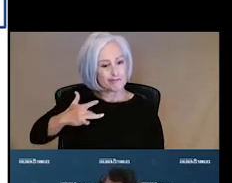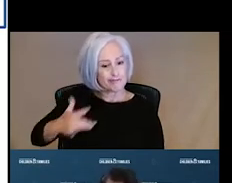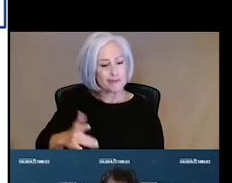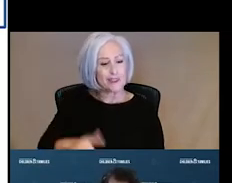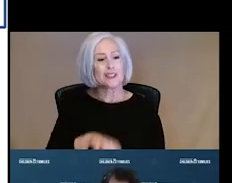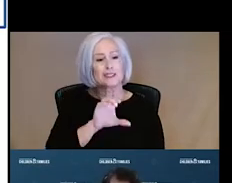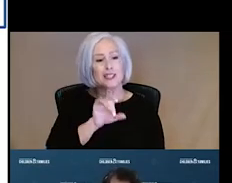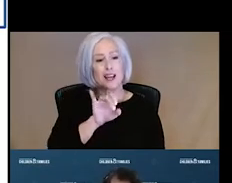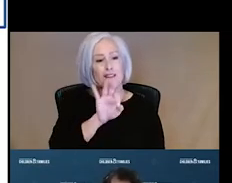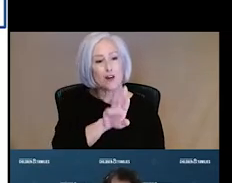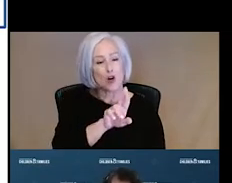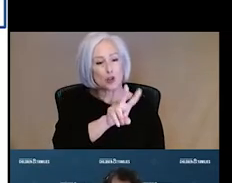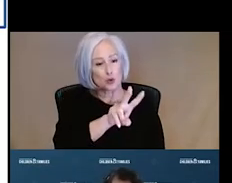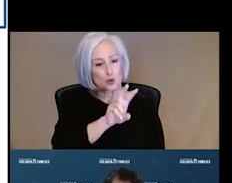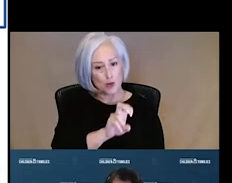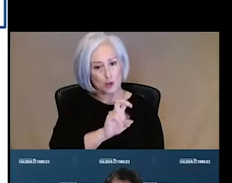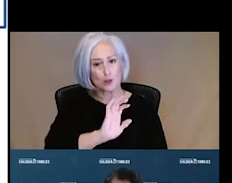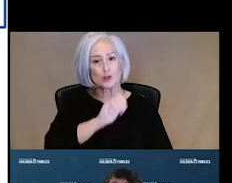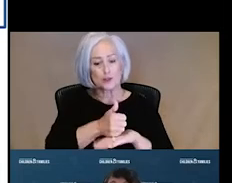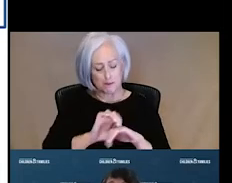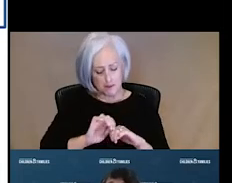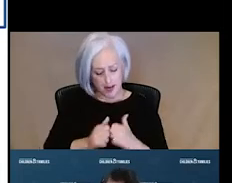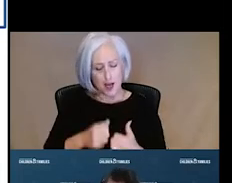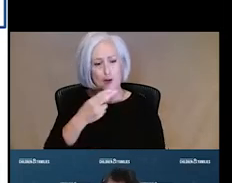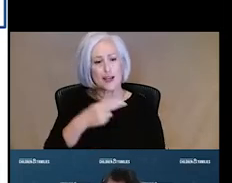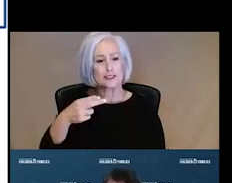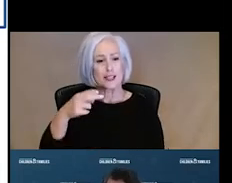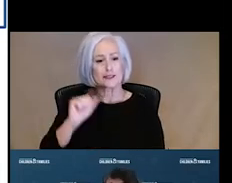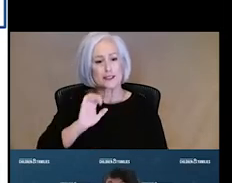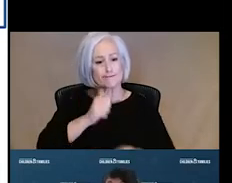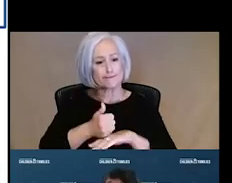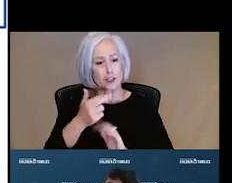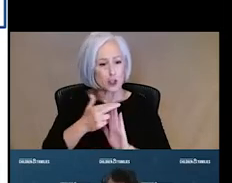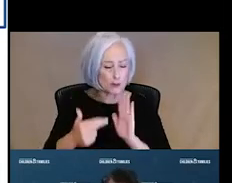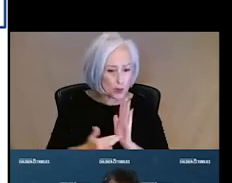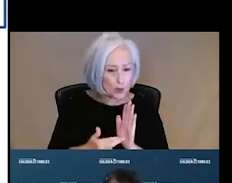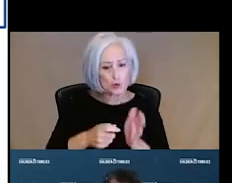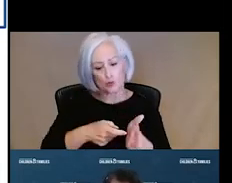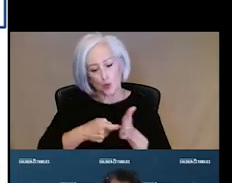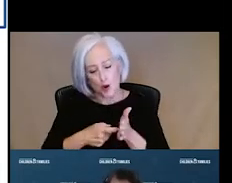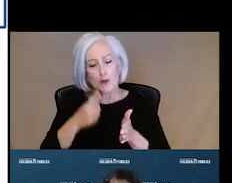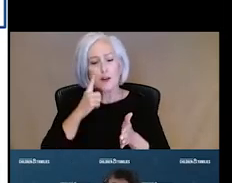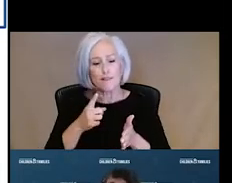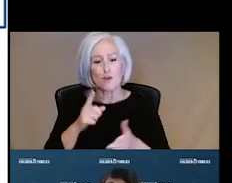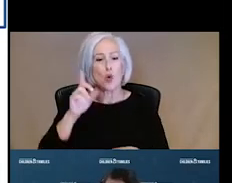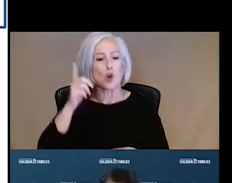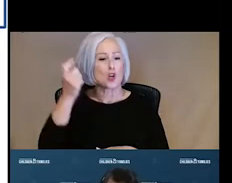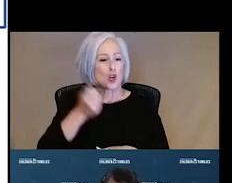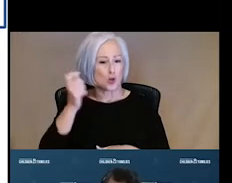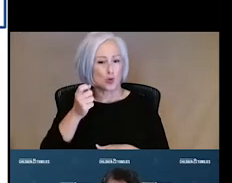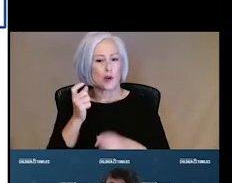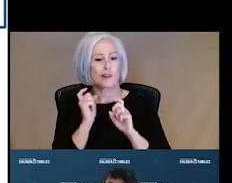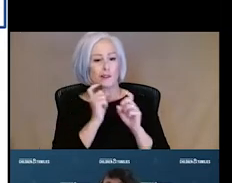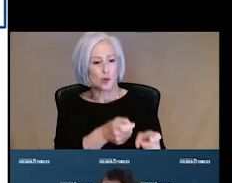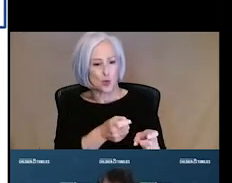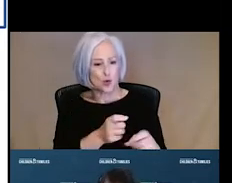200 and sets forth how HHS implements their rules and requirements for grant awards. The 2 CFR 200 might